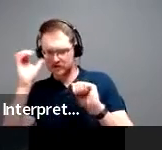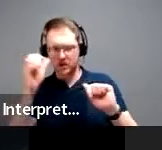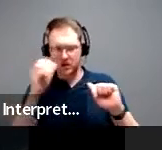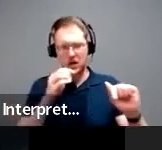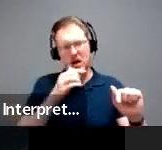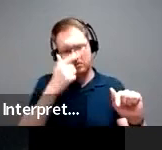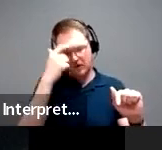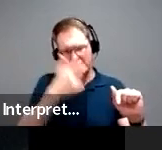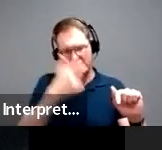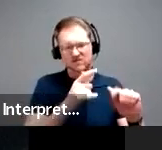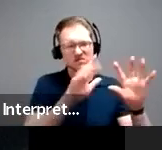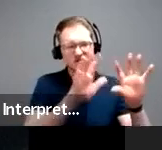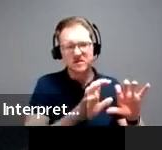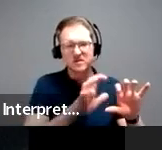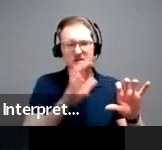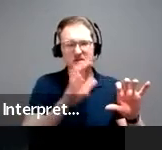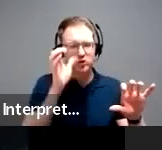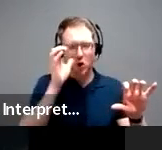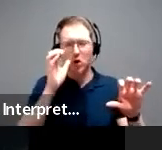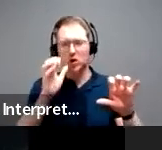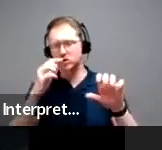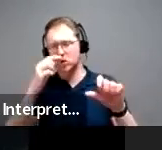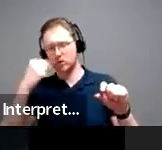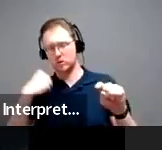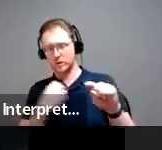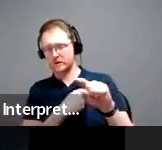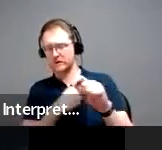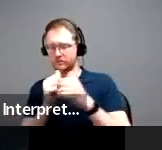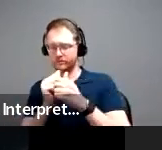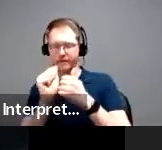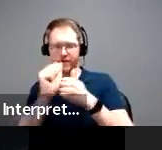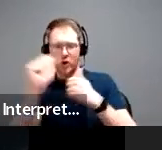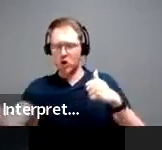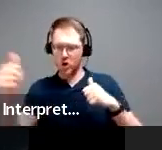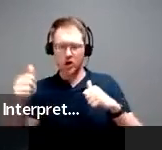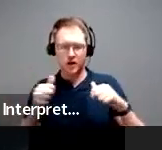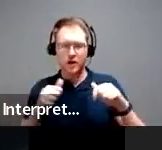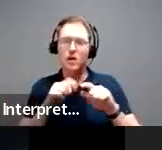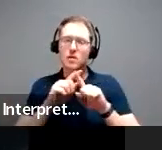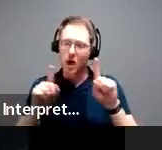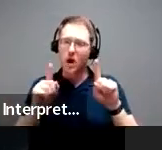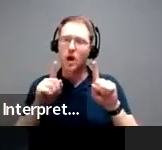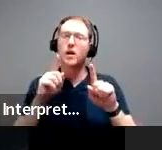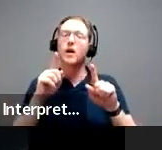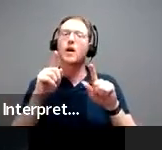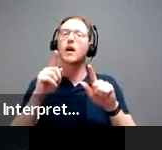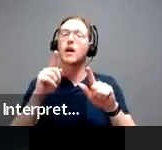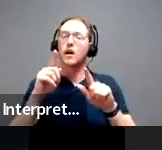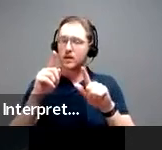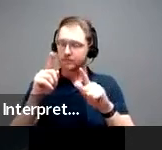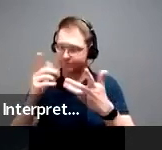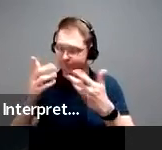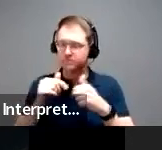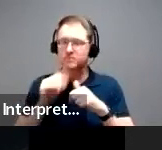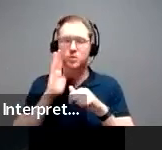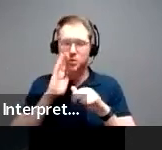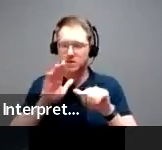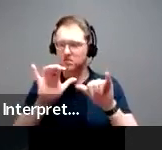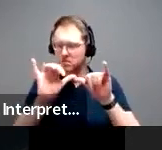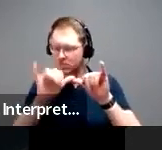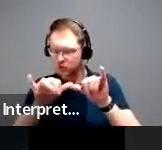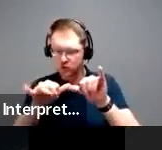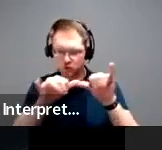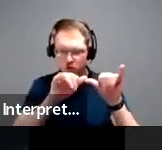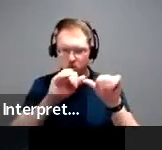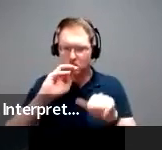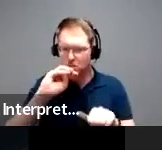distance of the Earth from the sun. But we will be able to measure molecules in the atmosphere, such as are shown on the left.